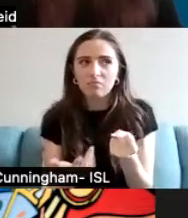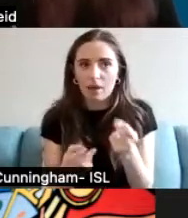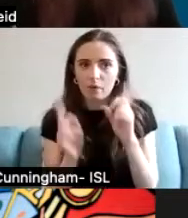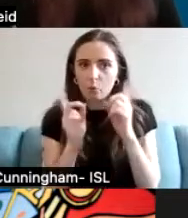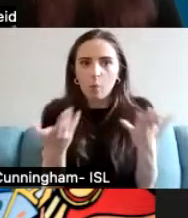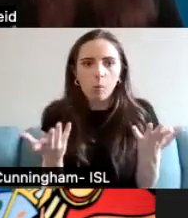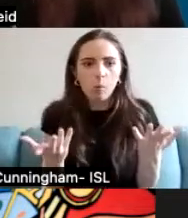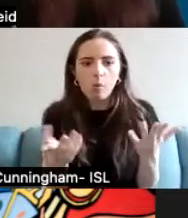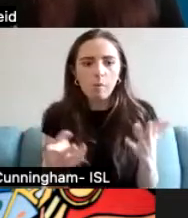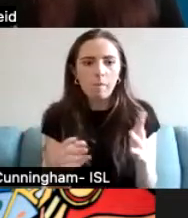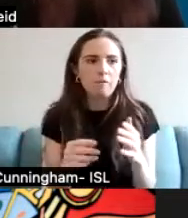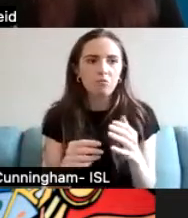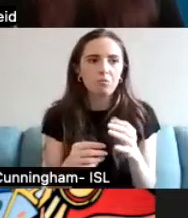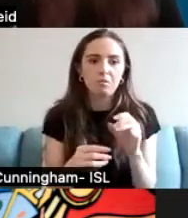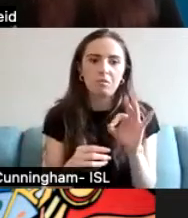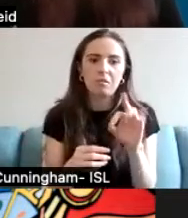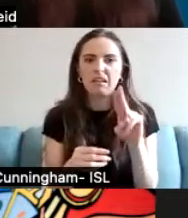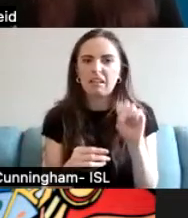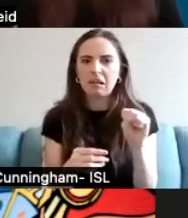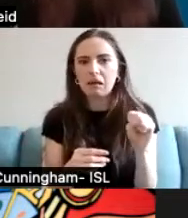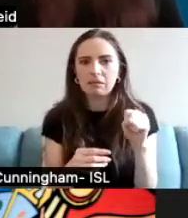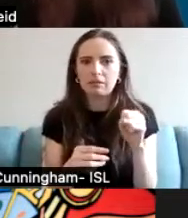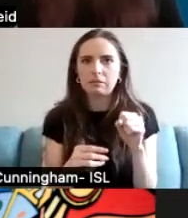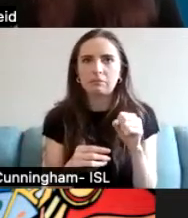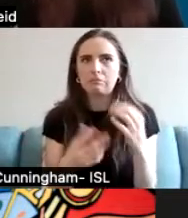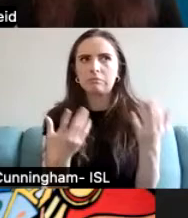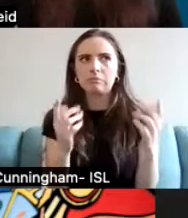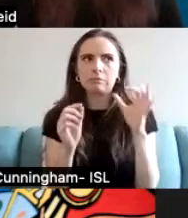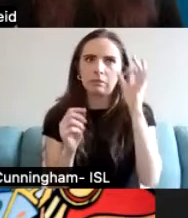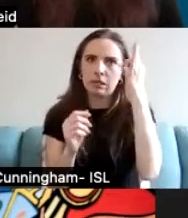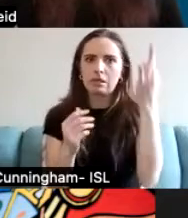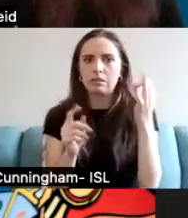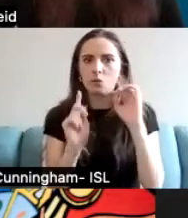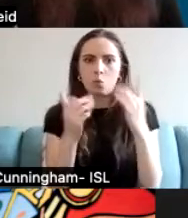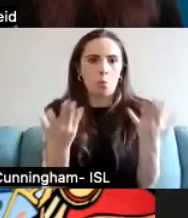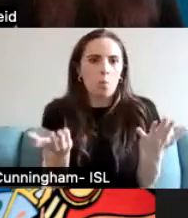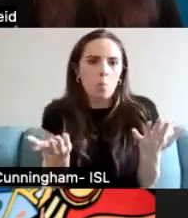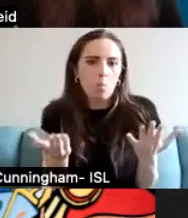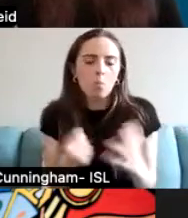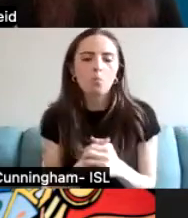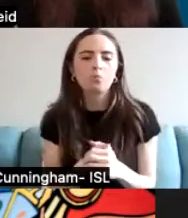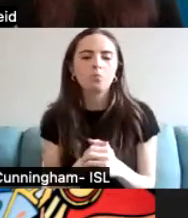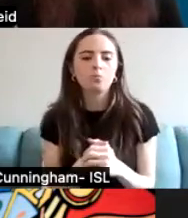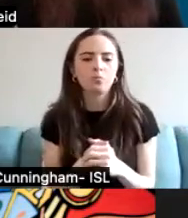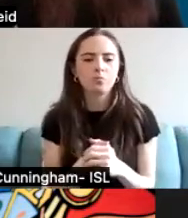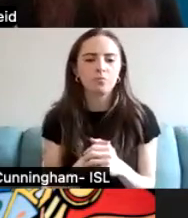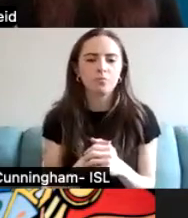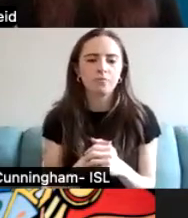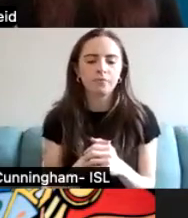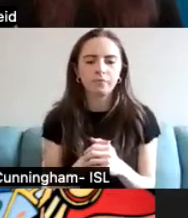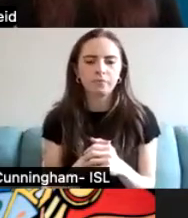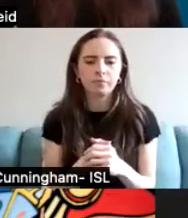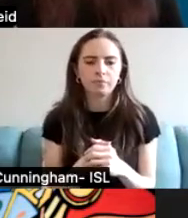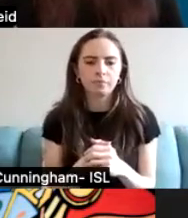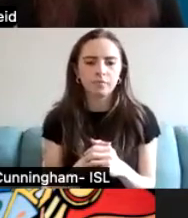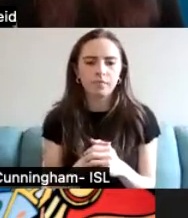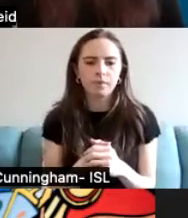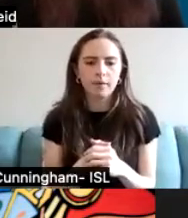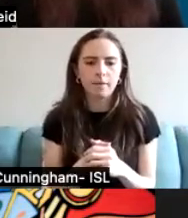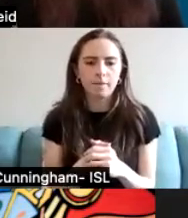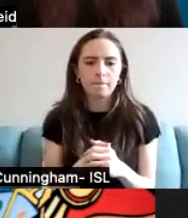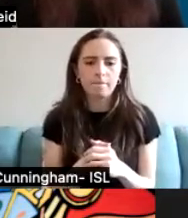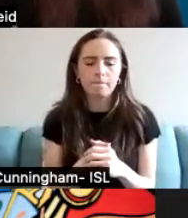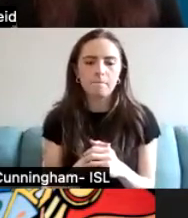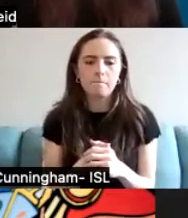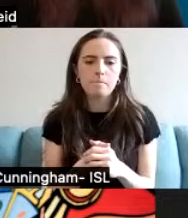squiggle or just blue lines. It might not have known what that is. In fact, it's almost definitely not going to know what that is.